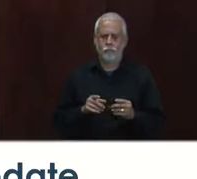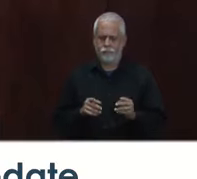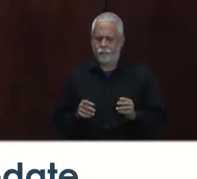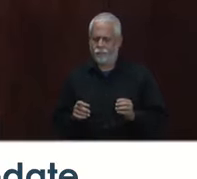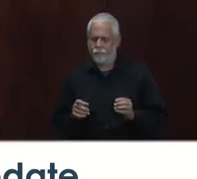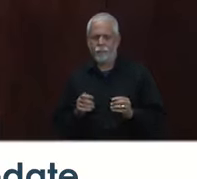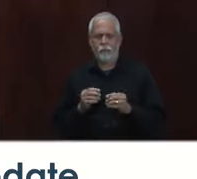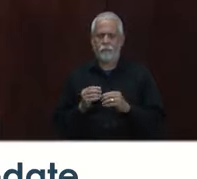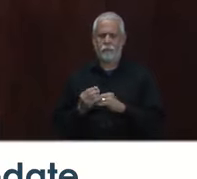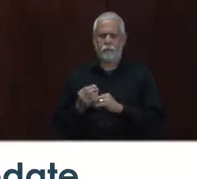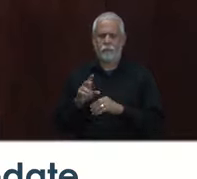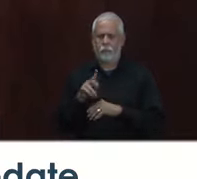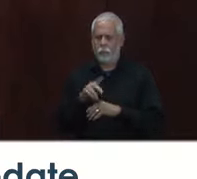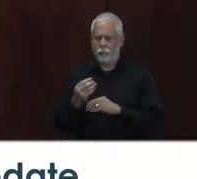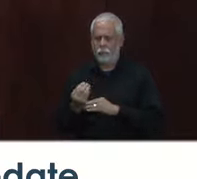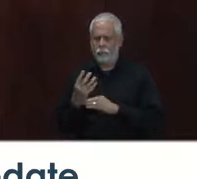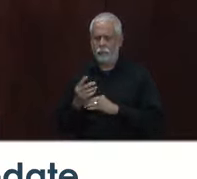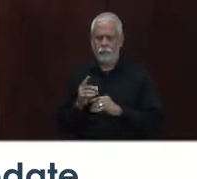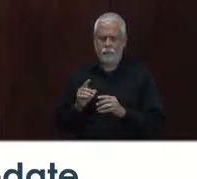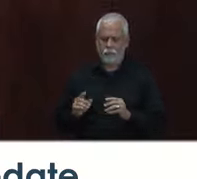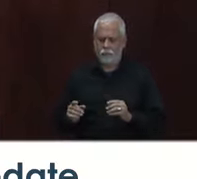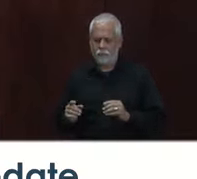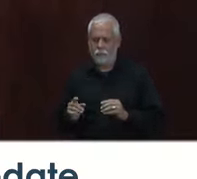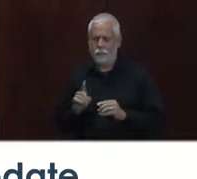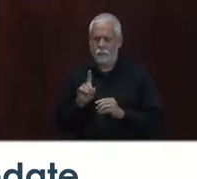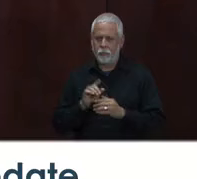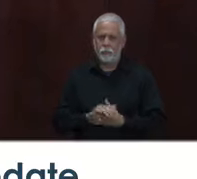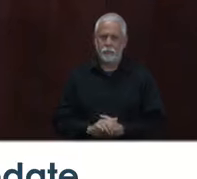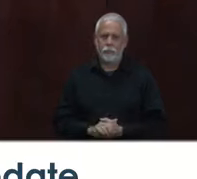Okay. Thank you, sir.